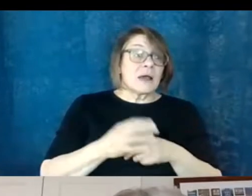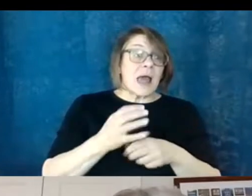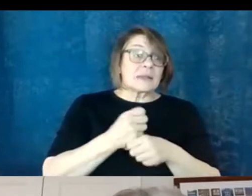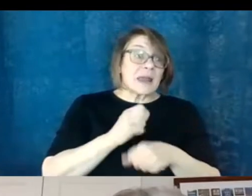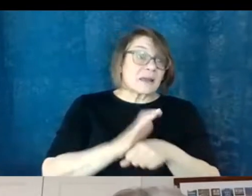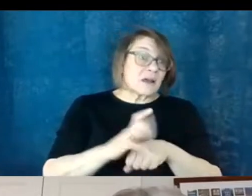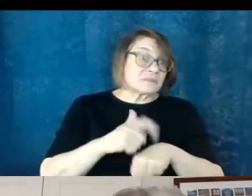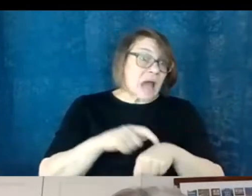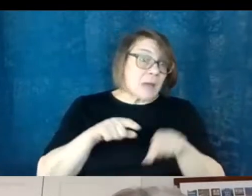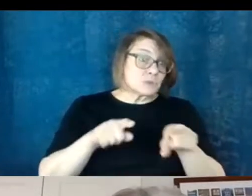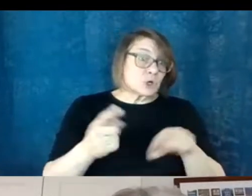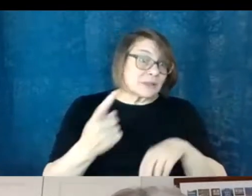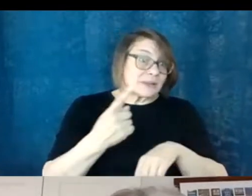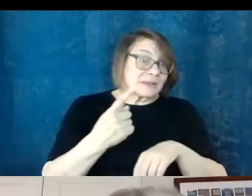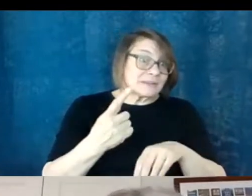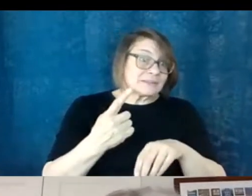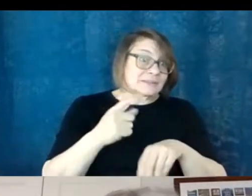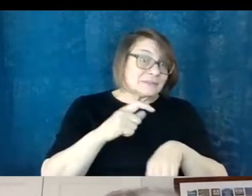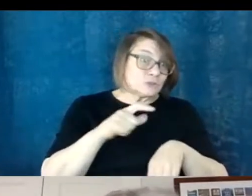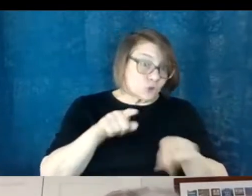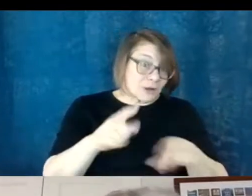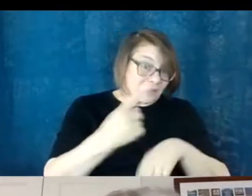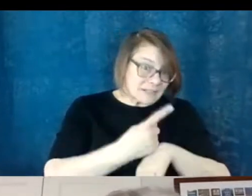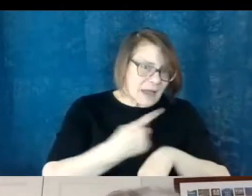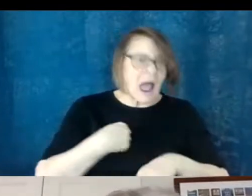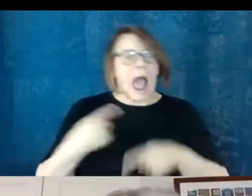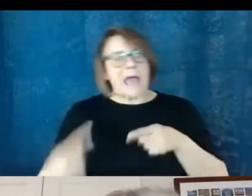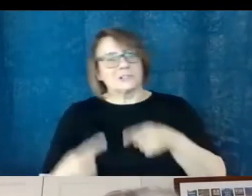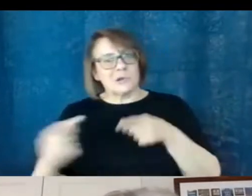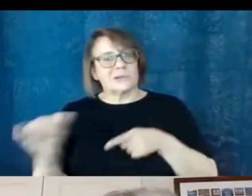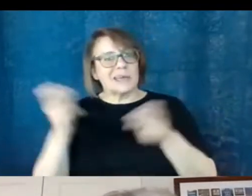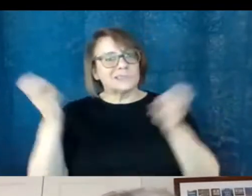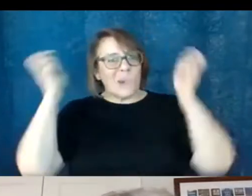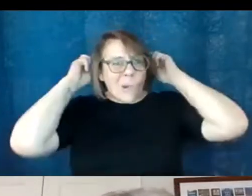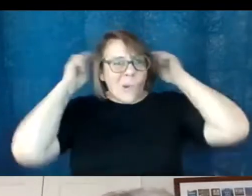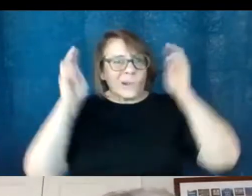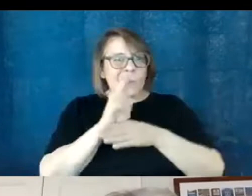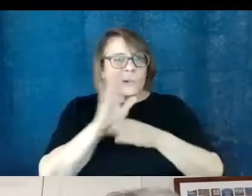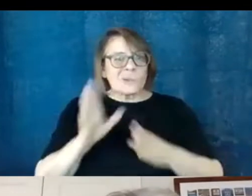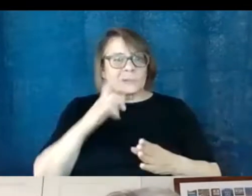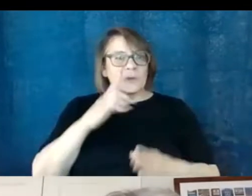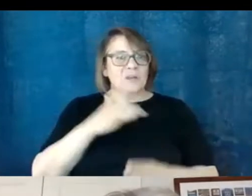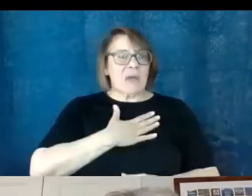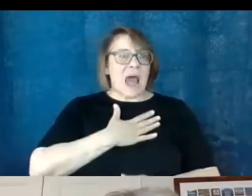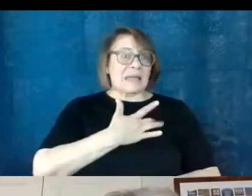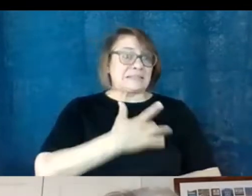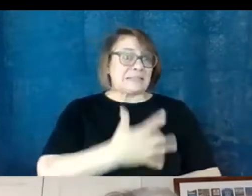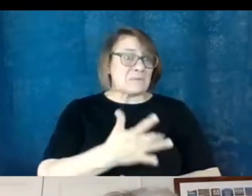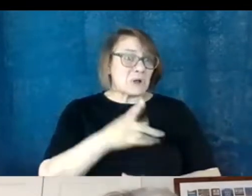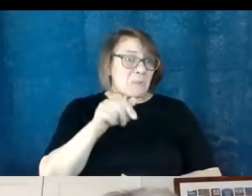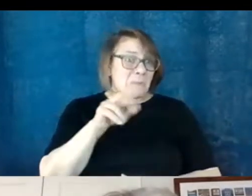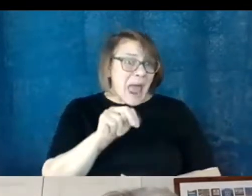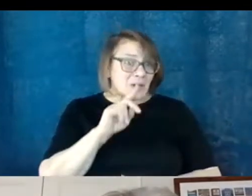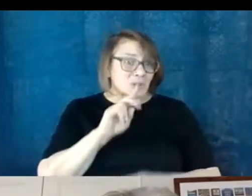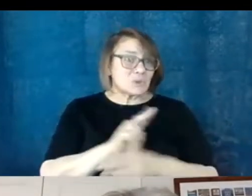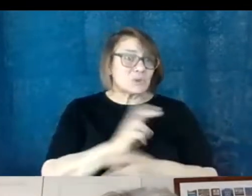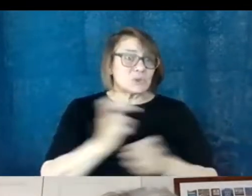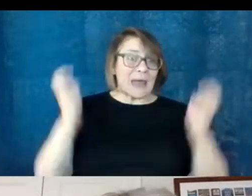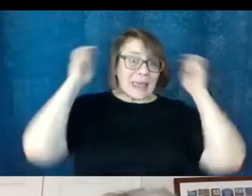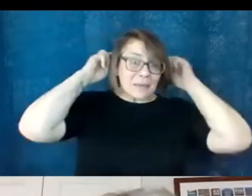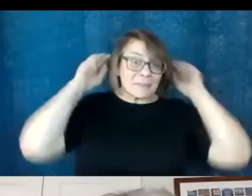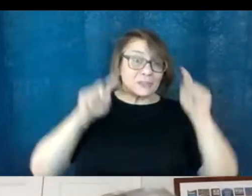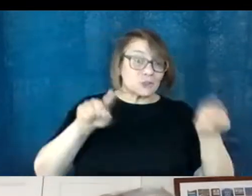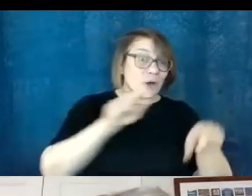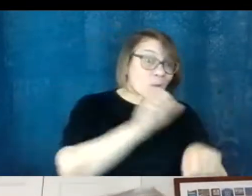That's something that I've definitely struggled with myself as a cochlear implant user, because my typical pattern is to use my implants during the